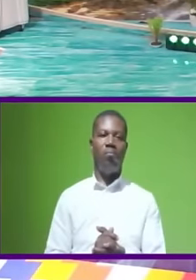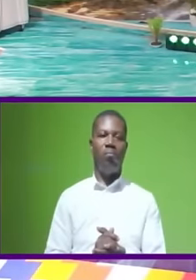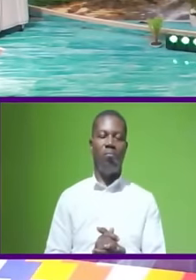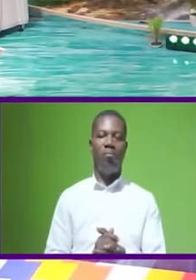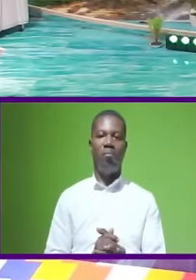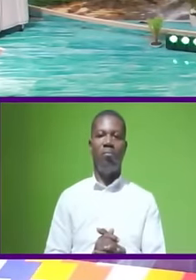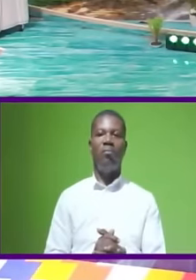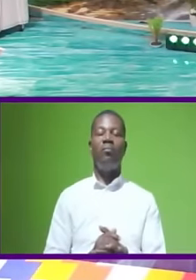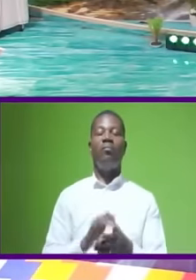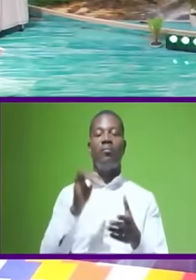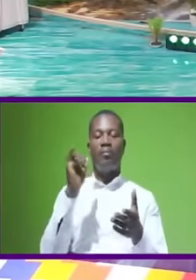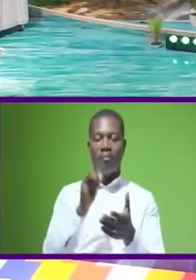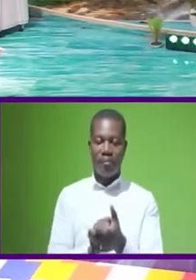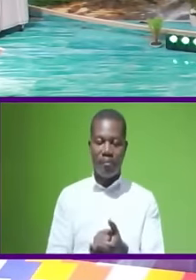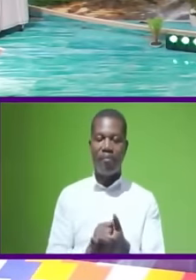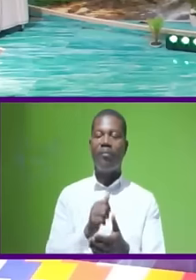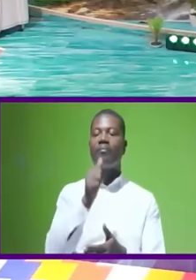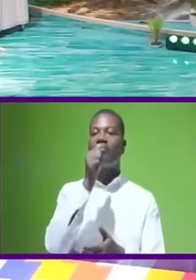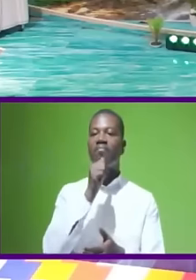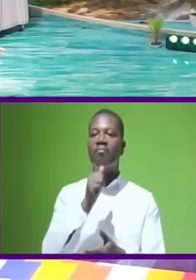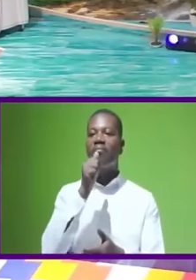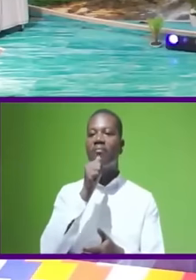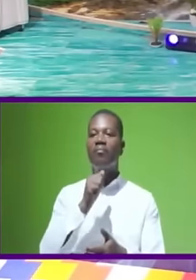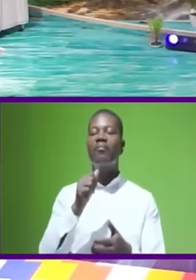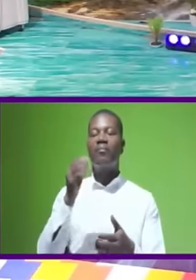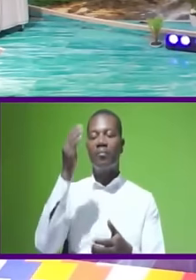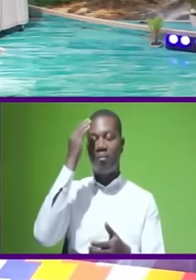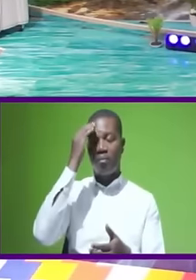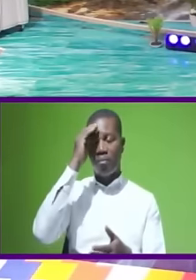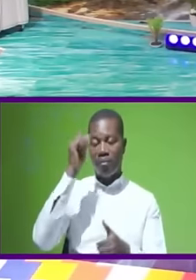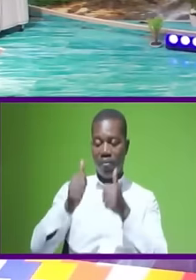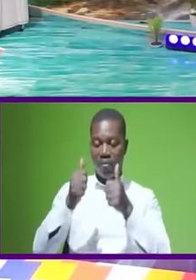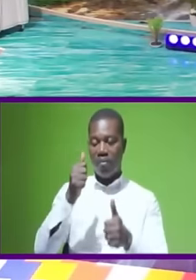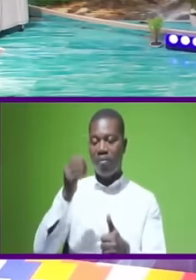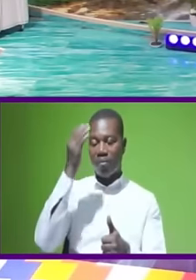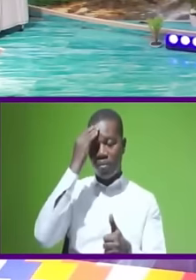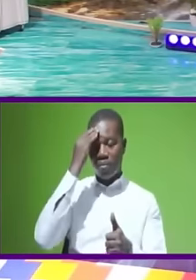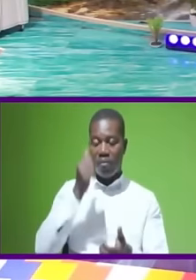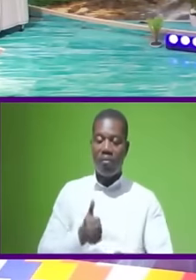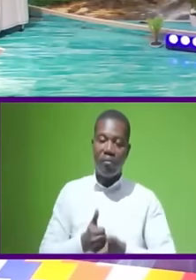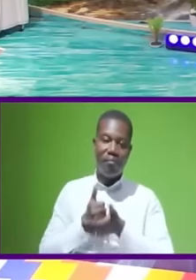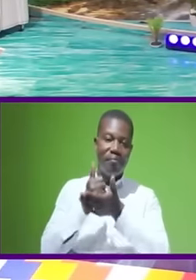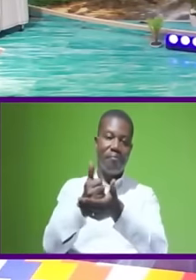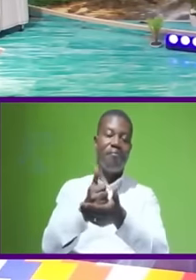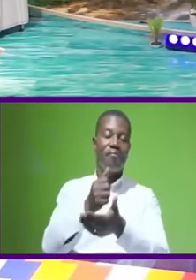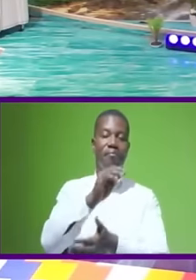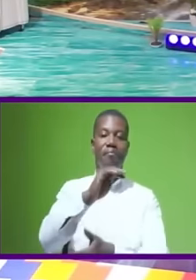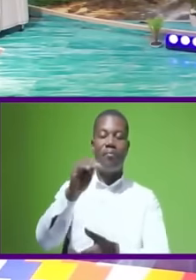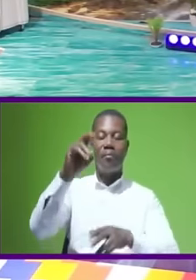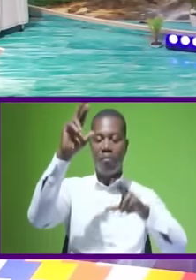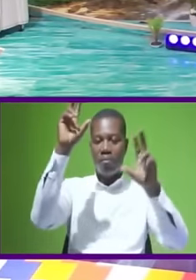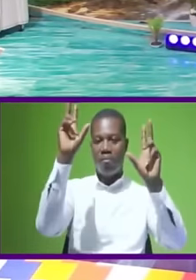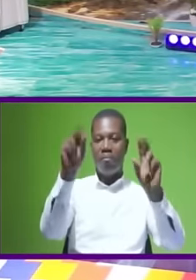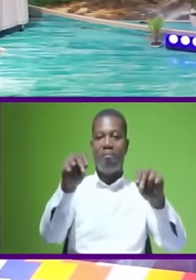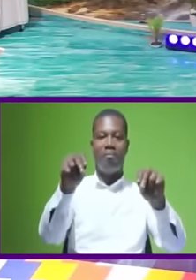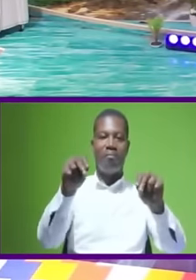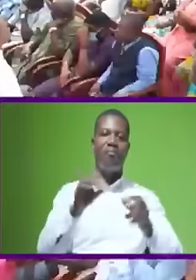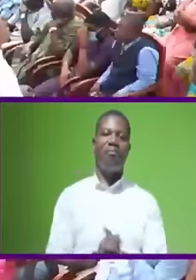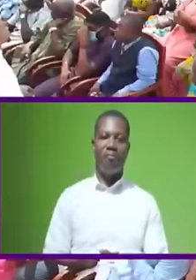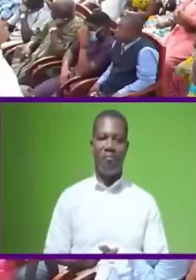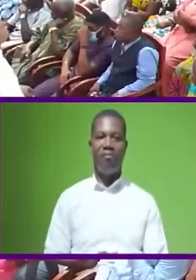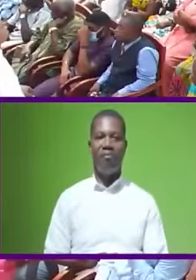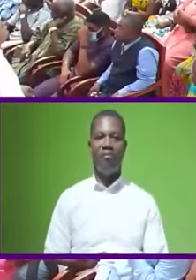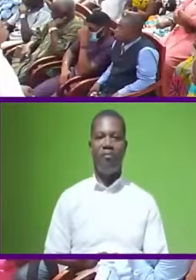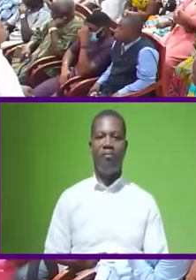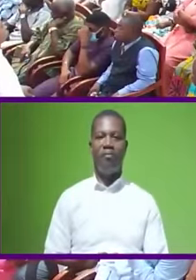Ah, sir, so massamin won't you munti abua one. Which is privy to this